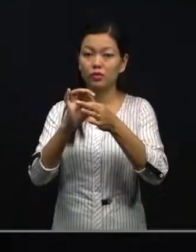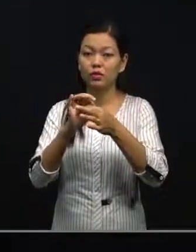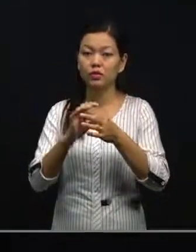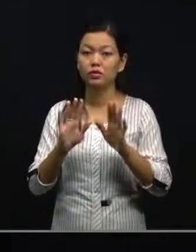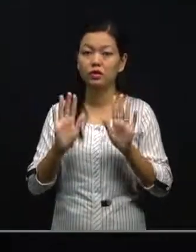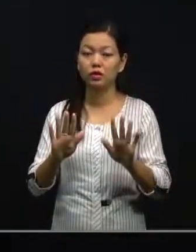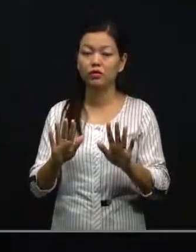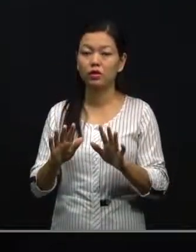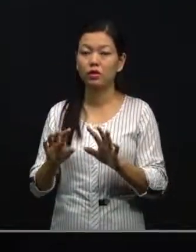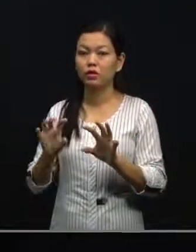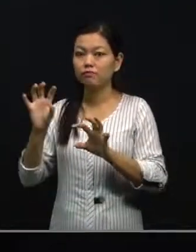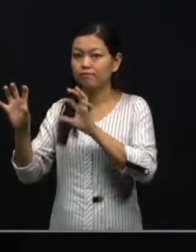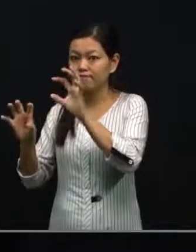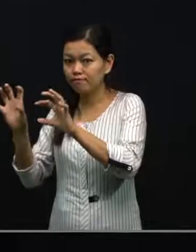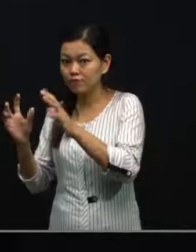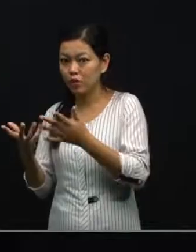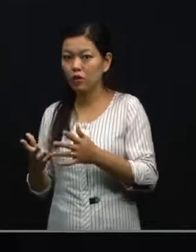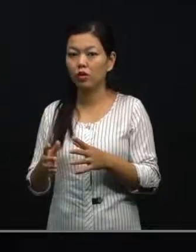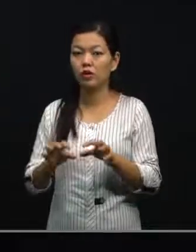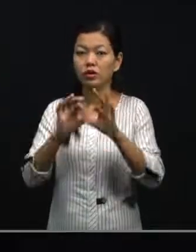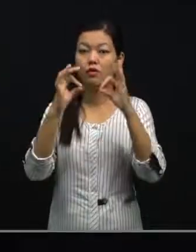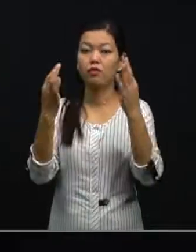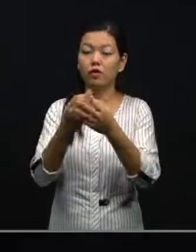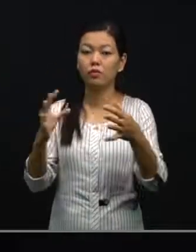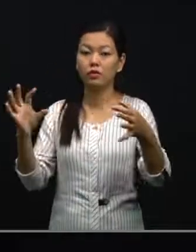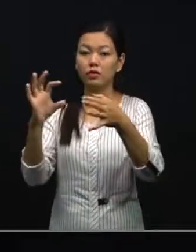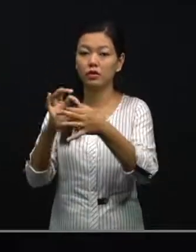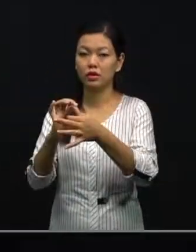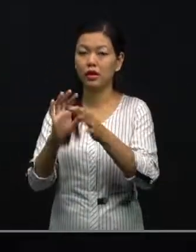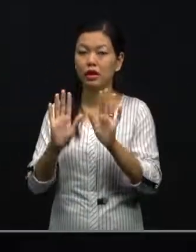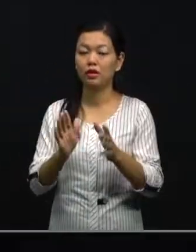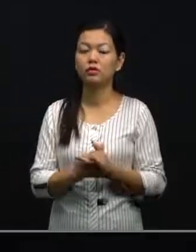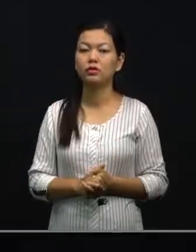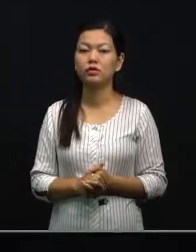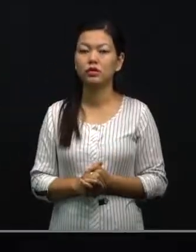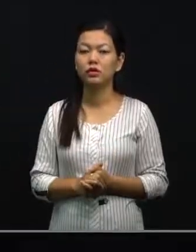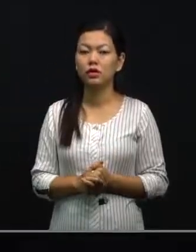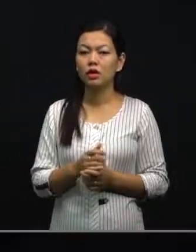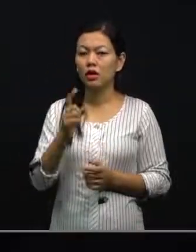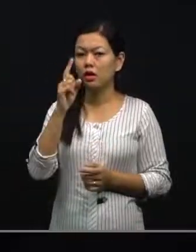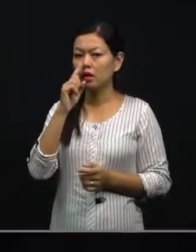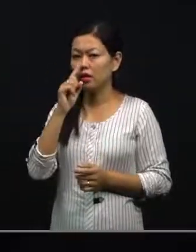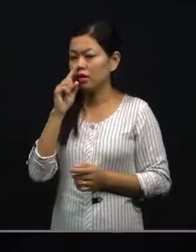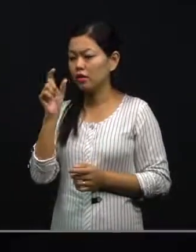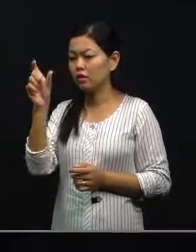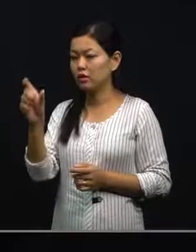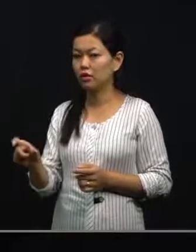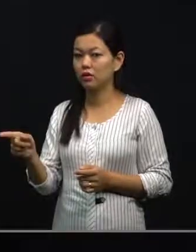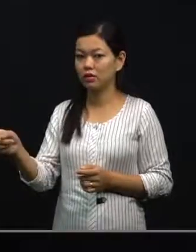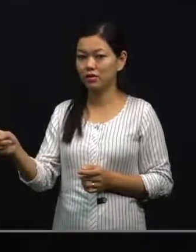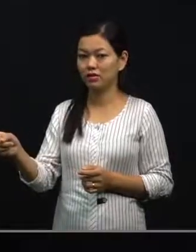elements within the character makeup of the characters. Take the example of Virginia, who represents both worlds,